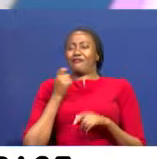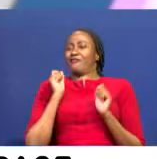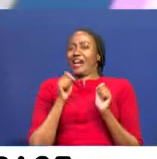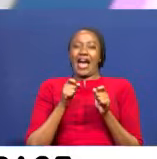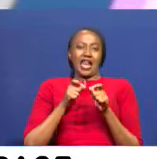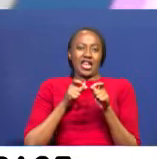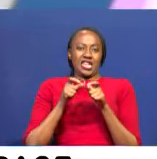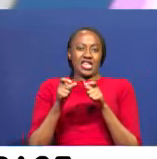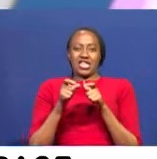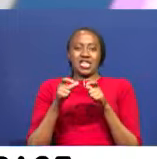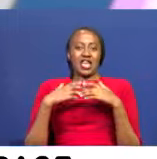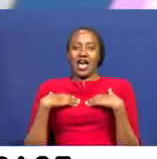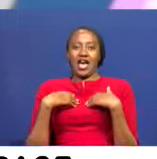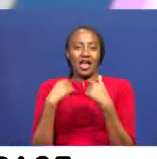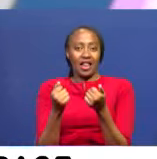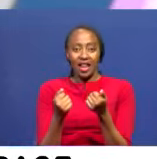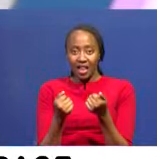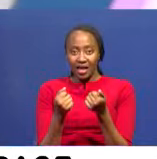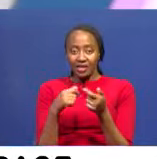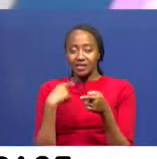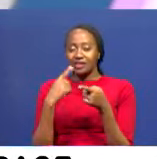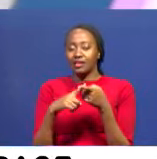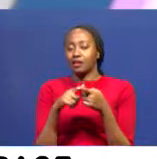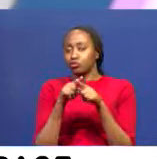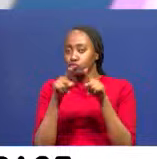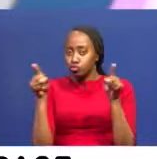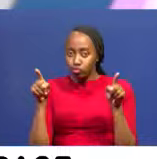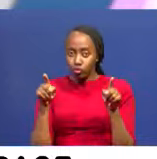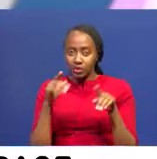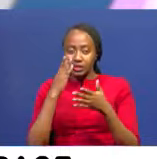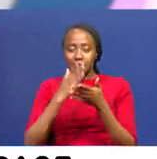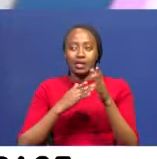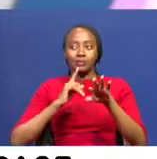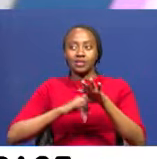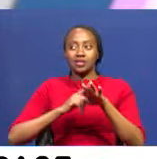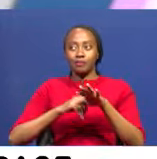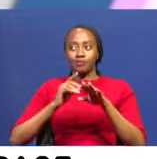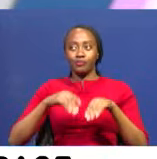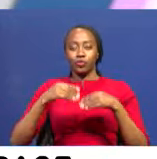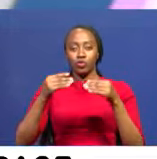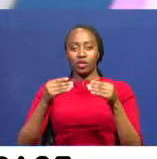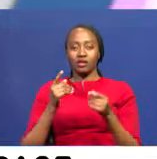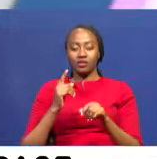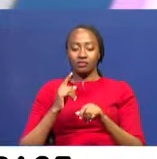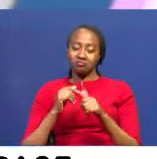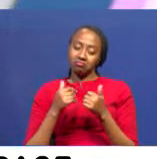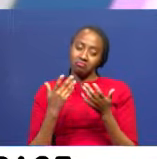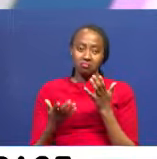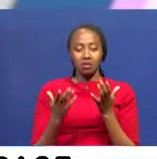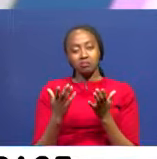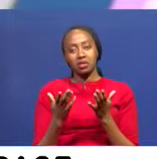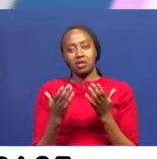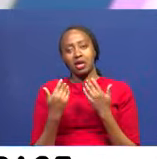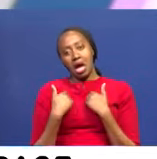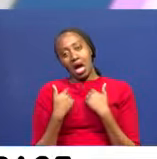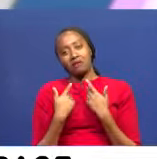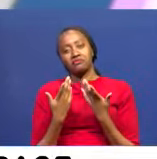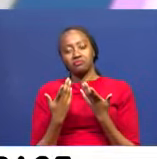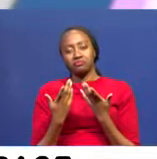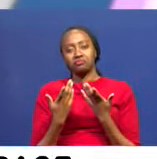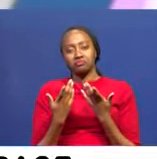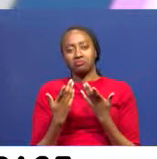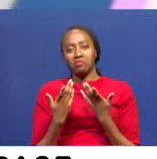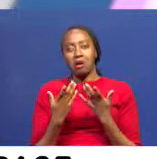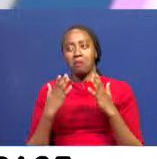self-manage. And as we manage the symptoms. So sometimes it's good to give time. If it's not necessary, it's good to give time for your body to